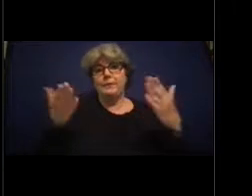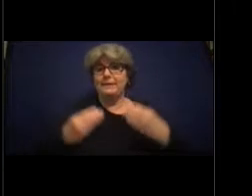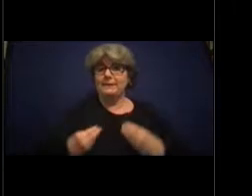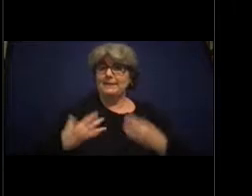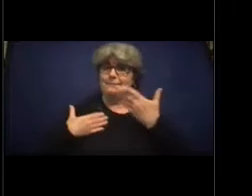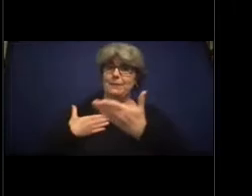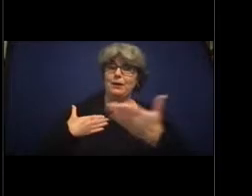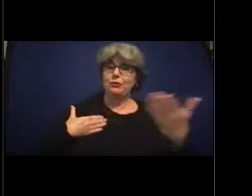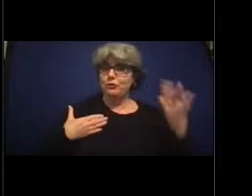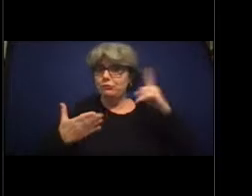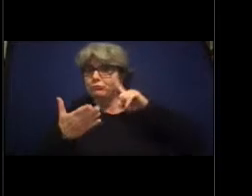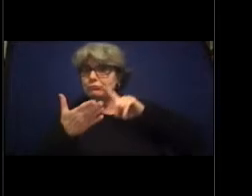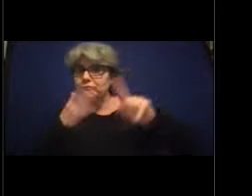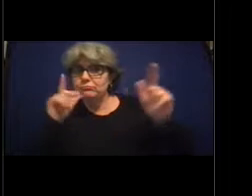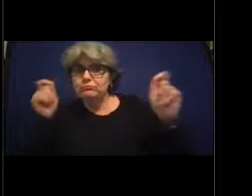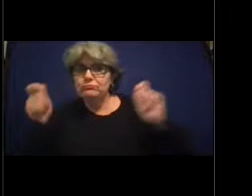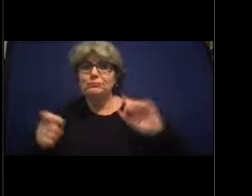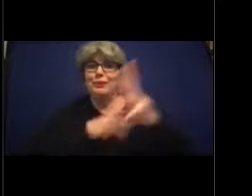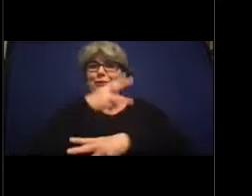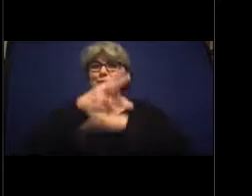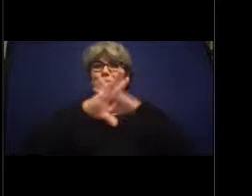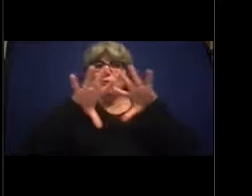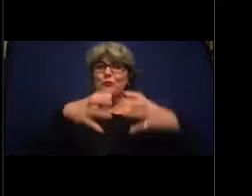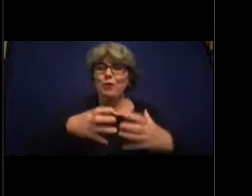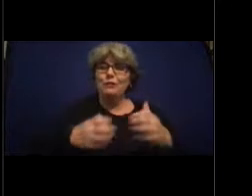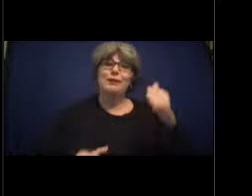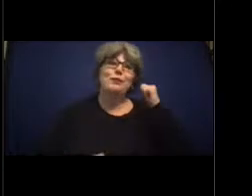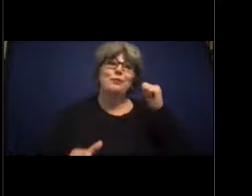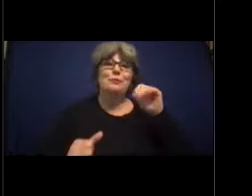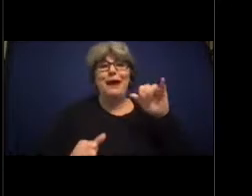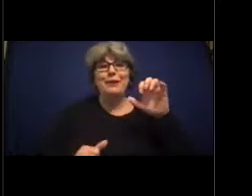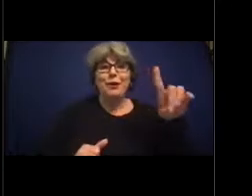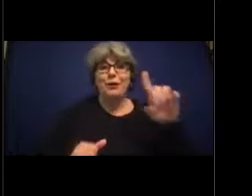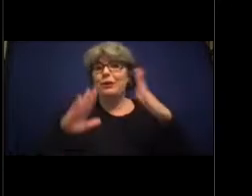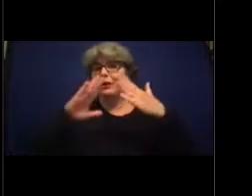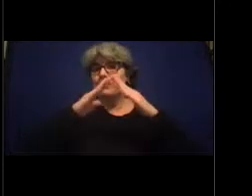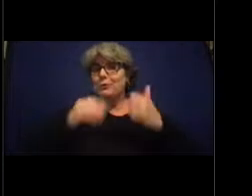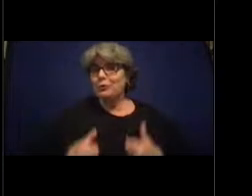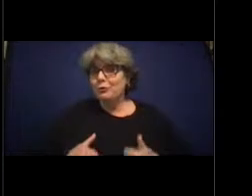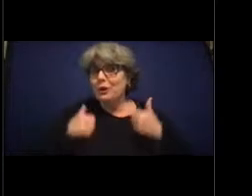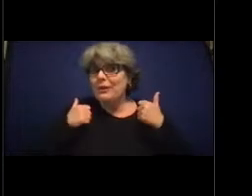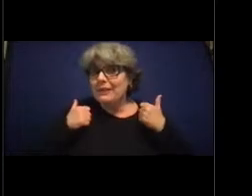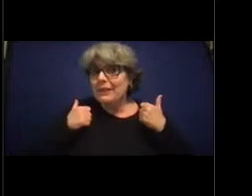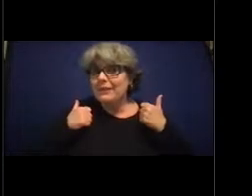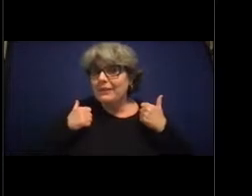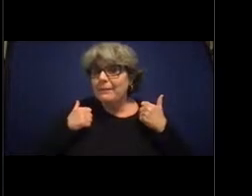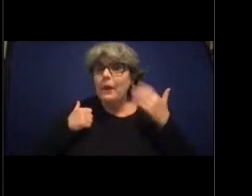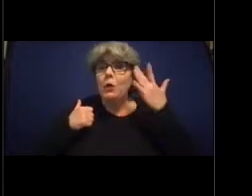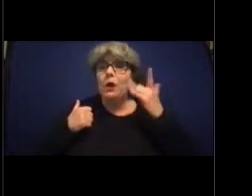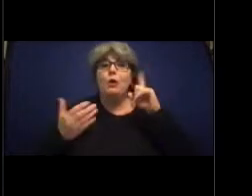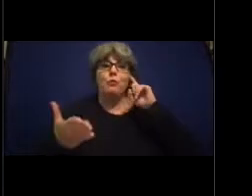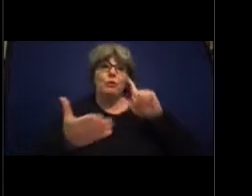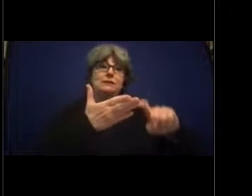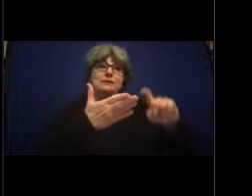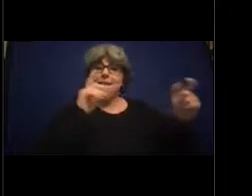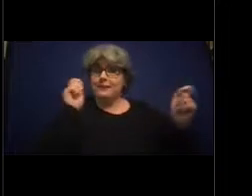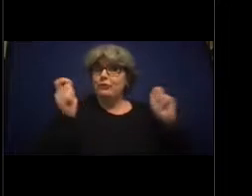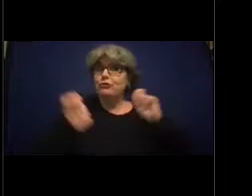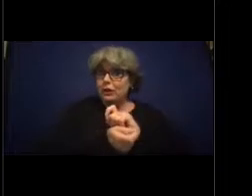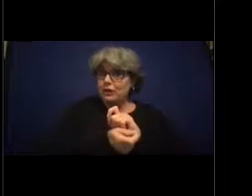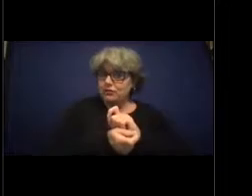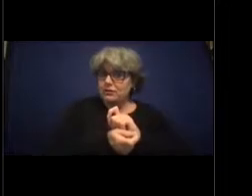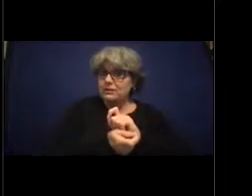go look at climate change in your own world, in your backyards, in the communities you live in, because we're going to see those changes. So be